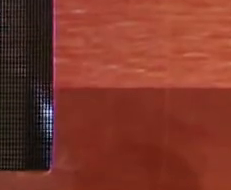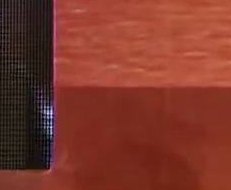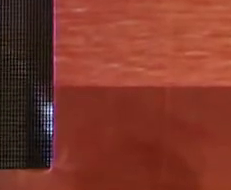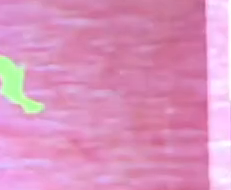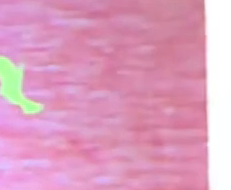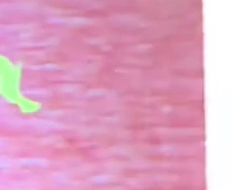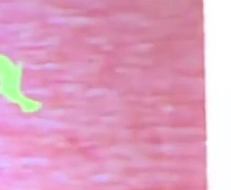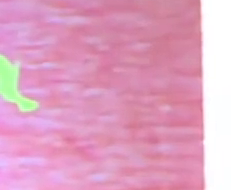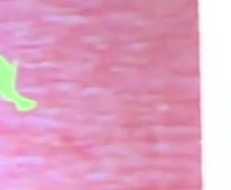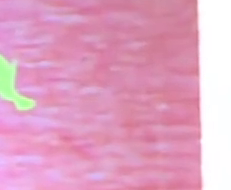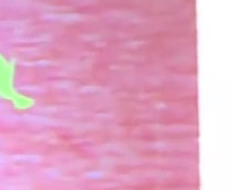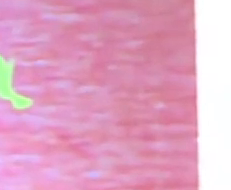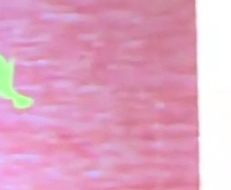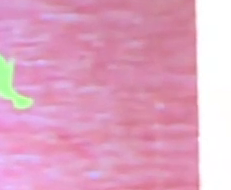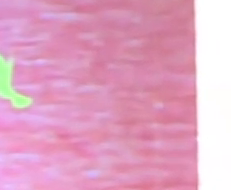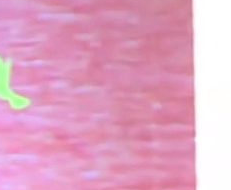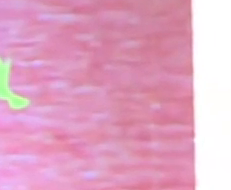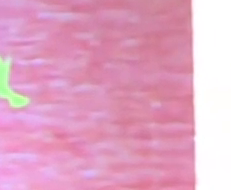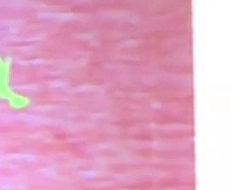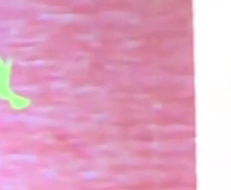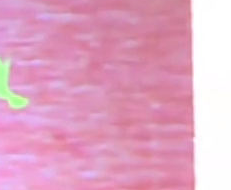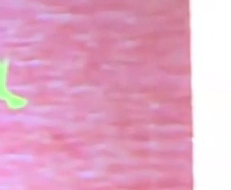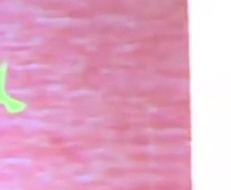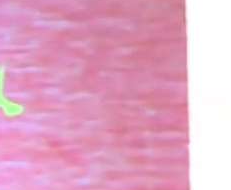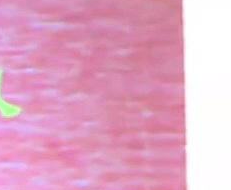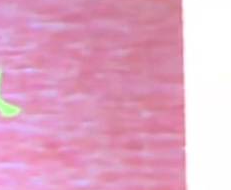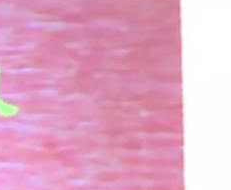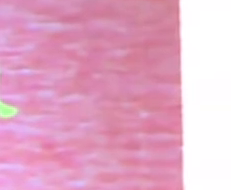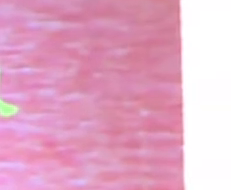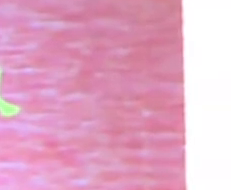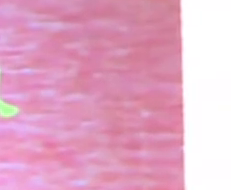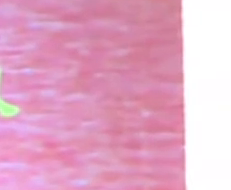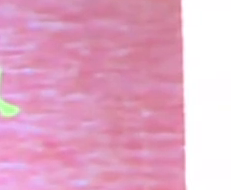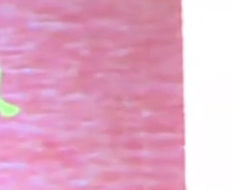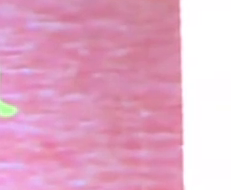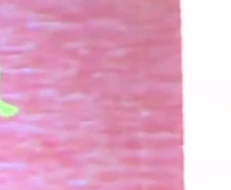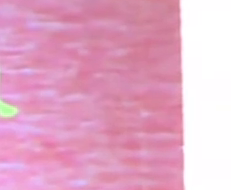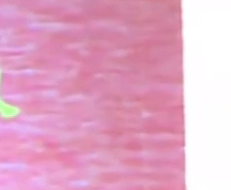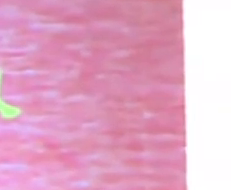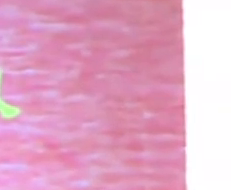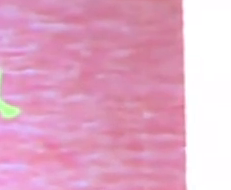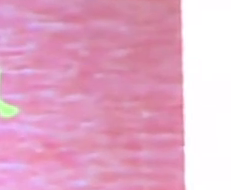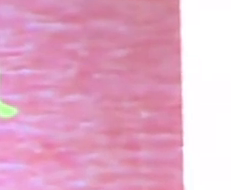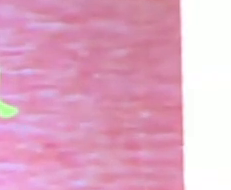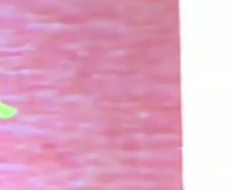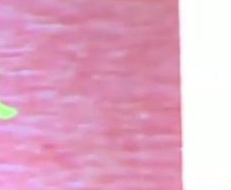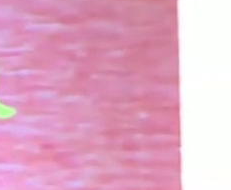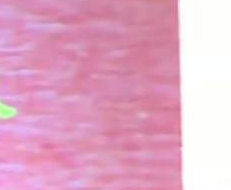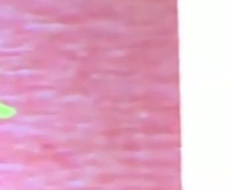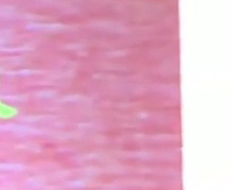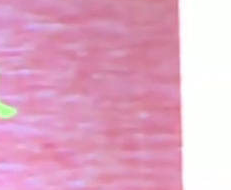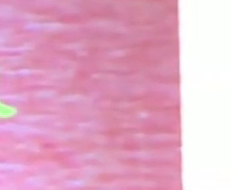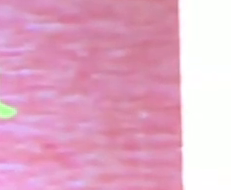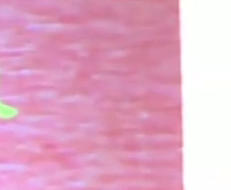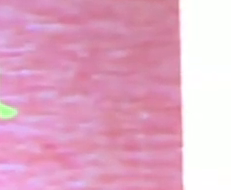the way here to be part of the summit. We can plan something anywhere in India, wherever you would require, if it is planned